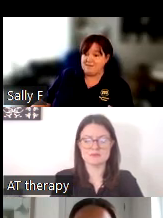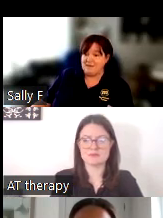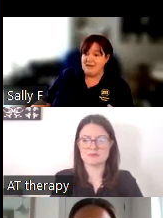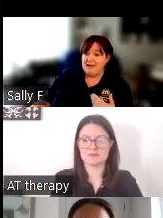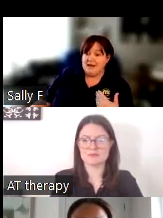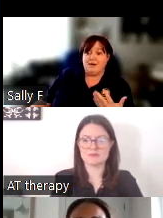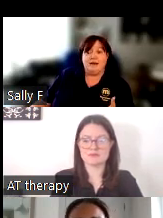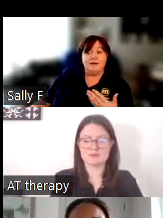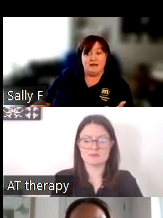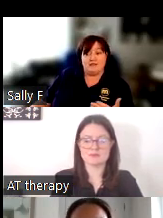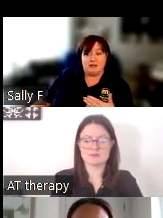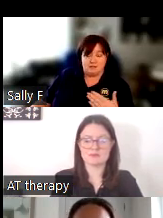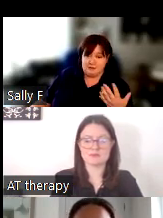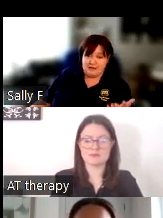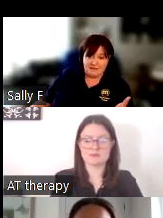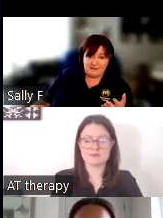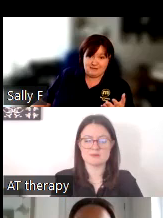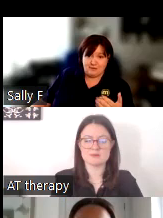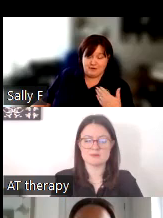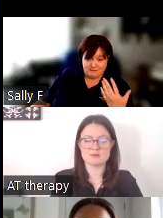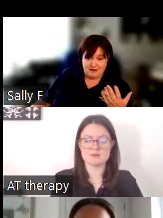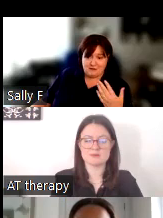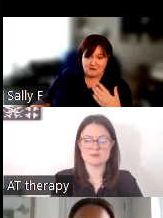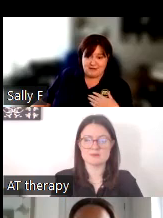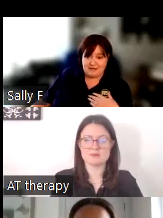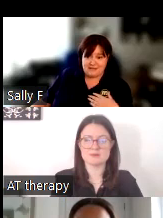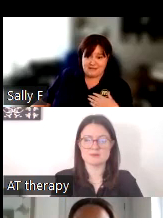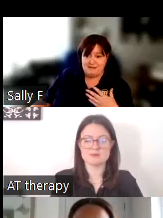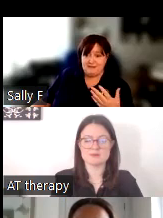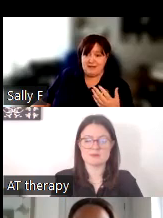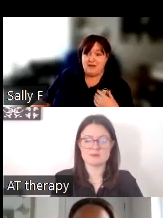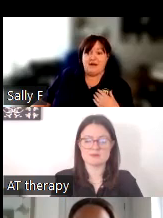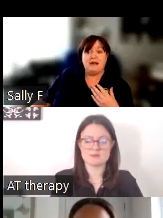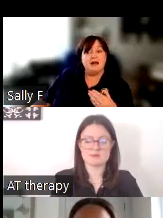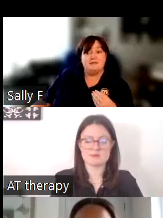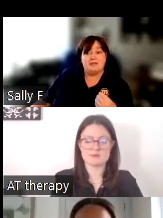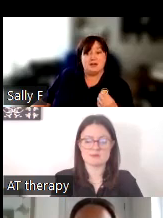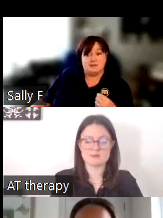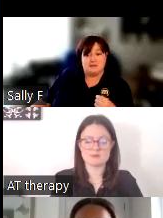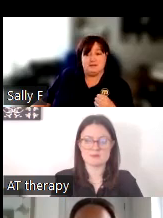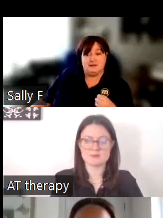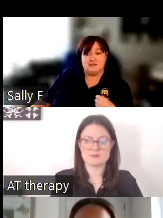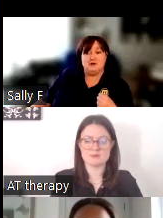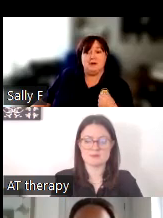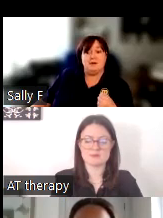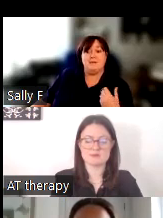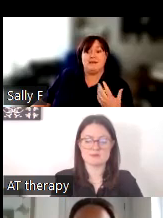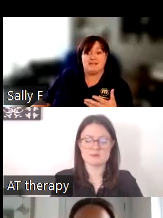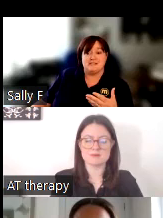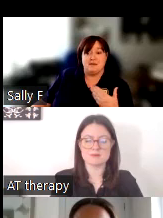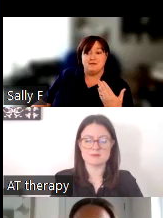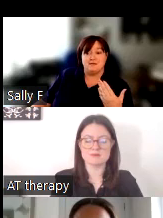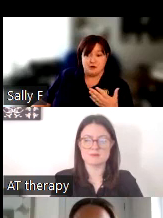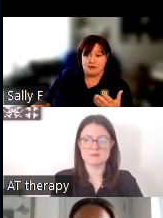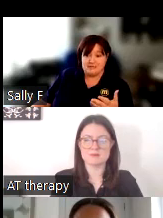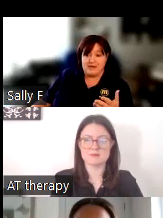activating. Now, when I arrived at the hospital, he lived down south and I was up in Lancaster. When I arrived at the hospital, I saw my mum and my